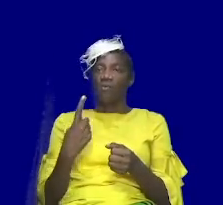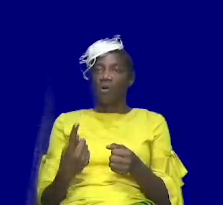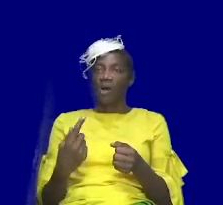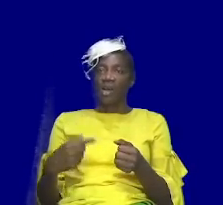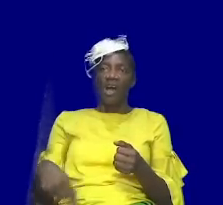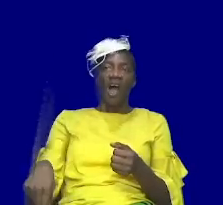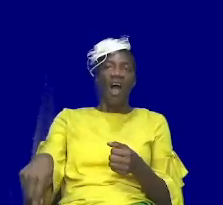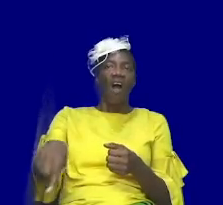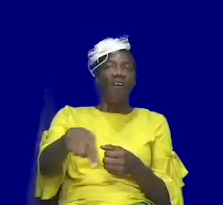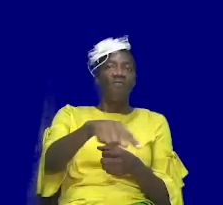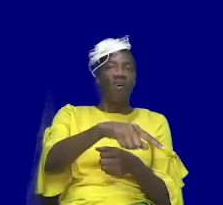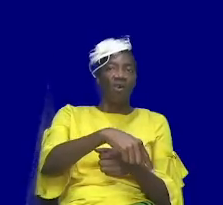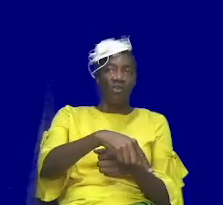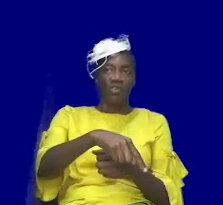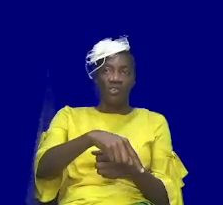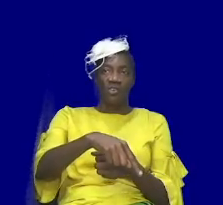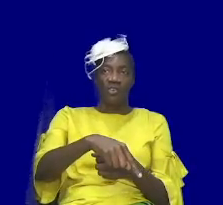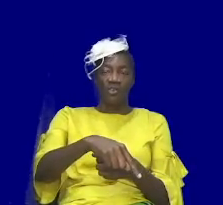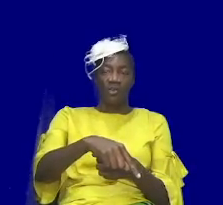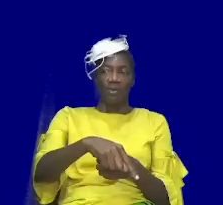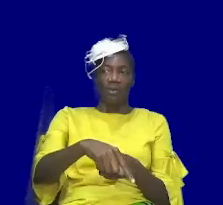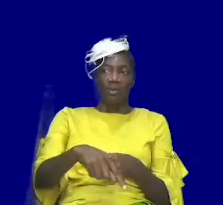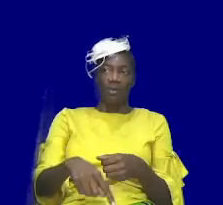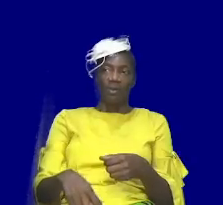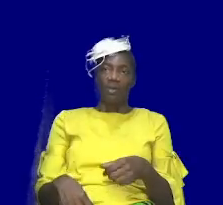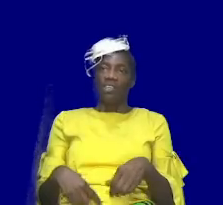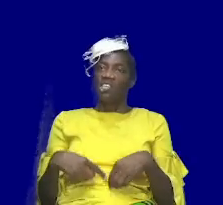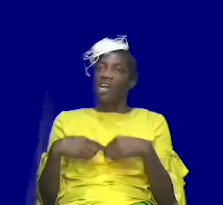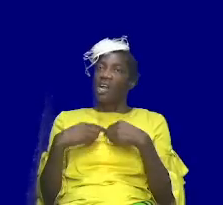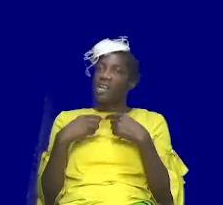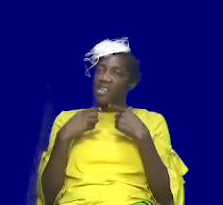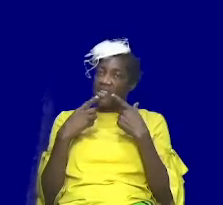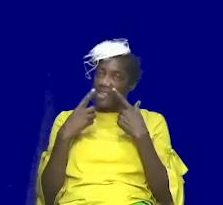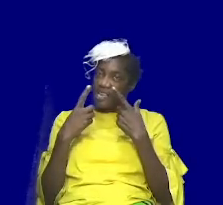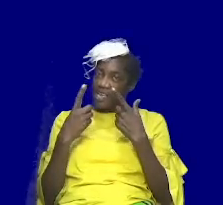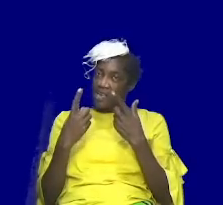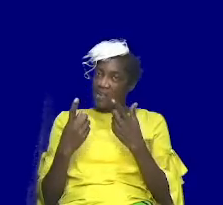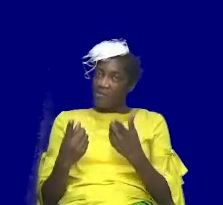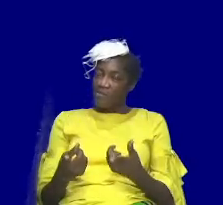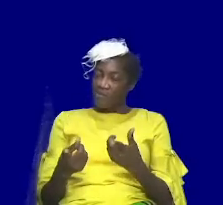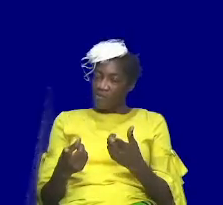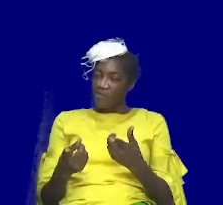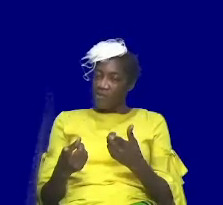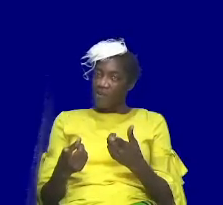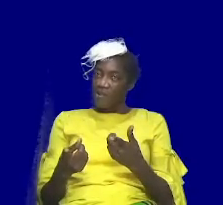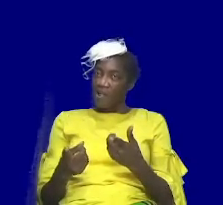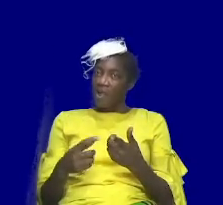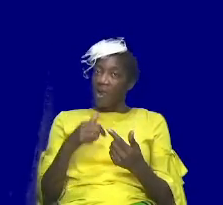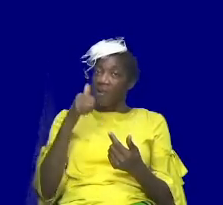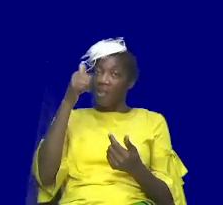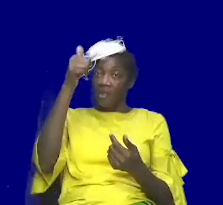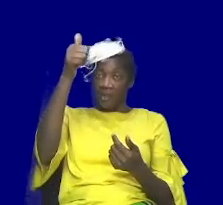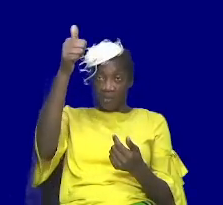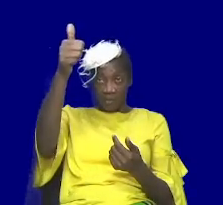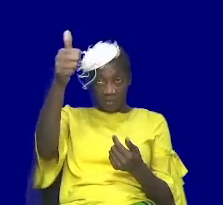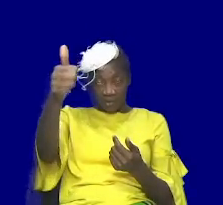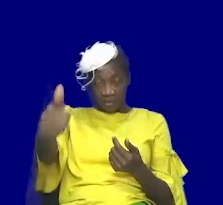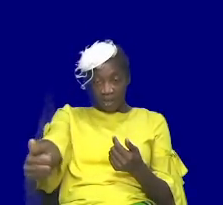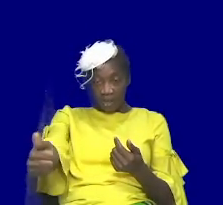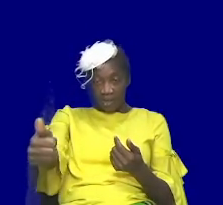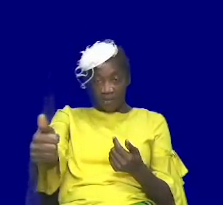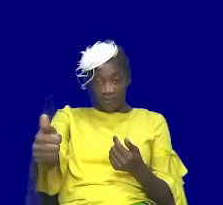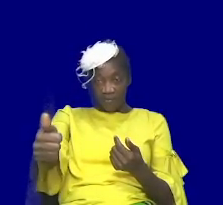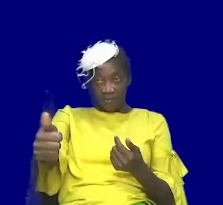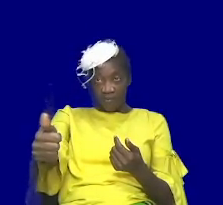every one of us shall give an account of